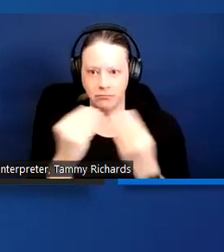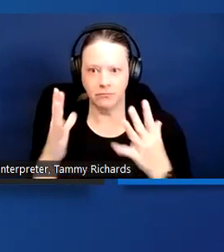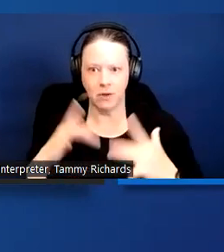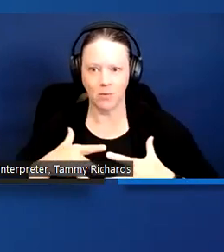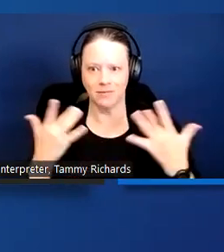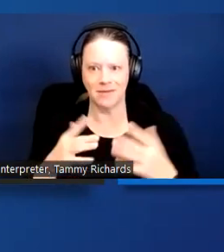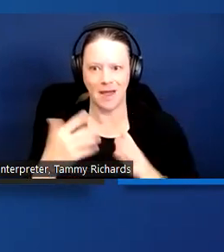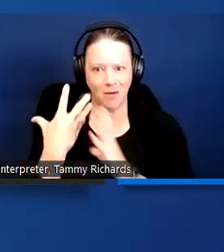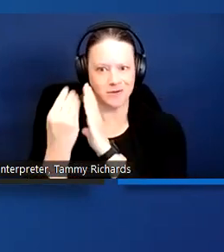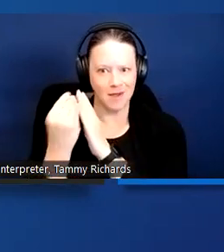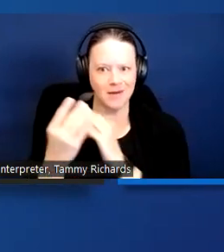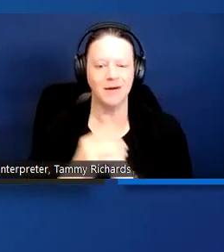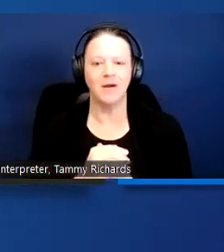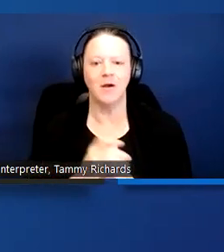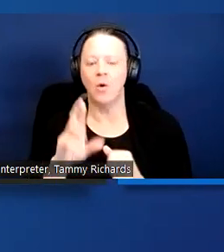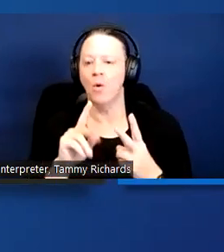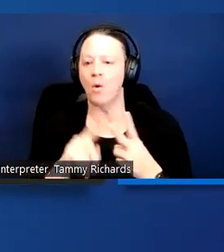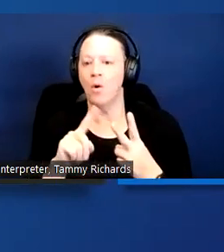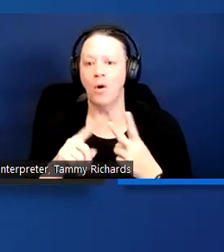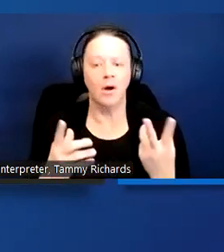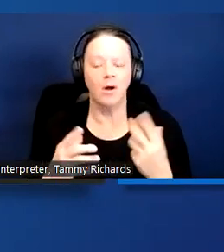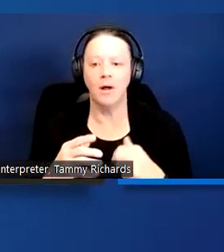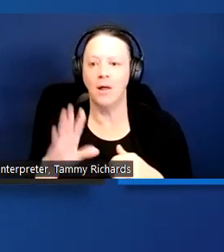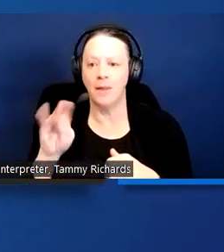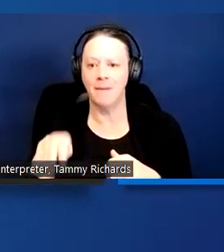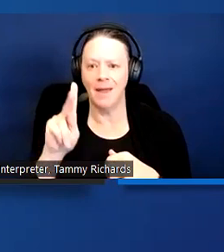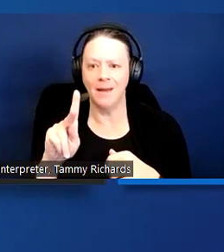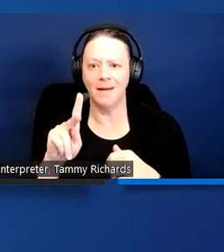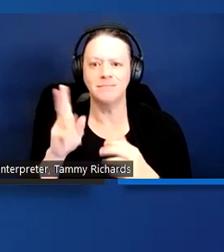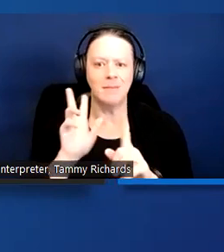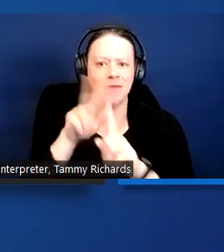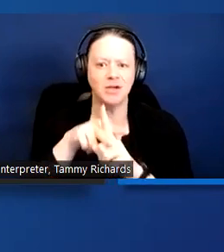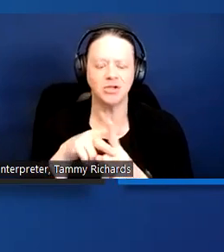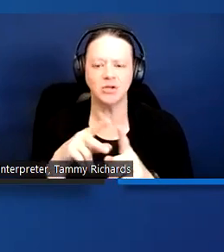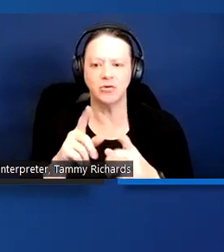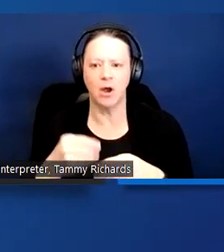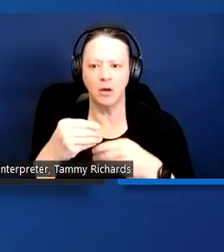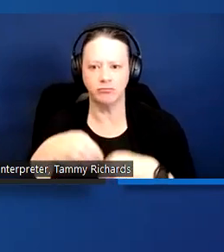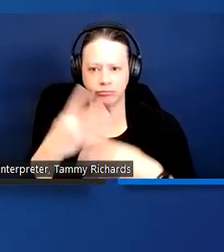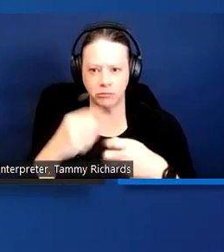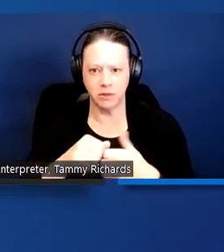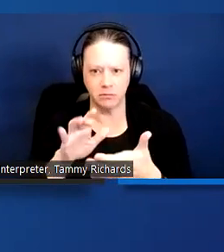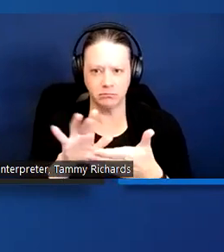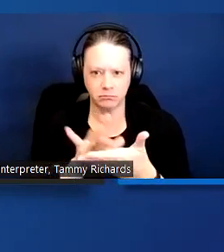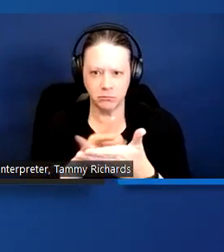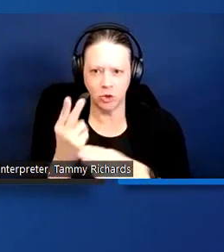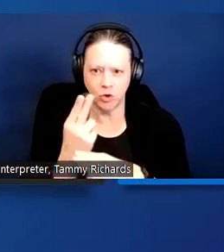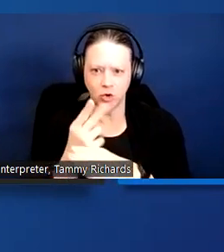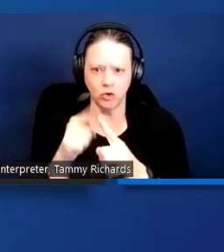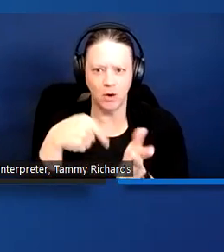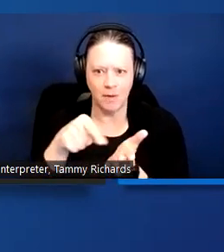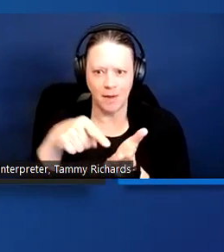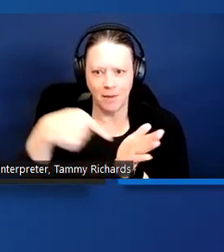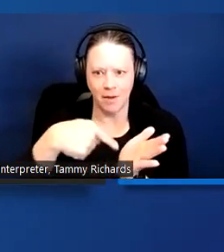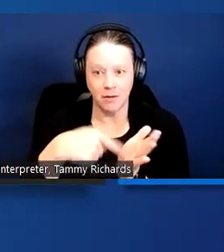it's the bank application you're going in to pay your bills. Those kind of programs that are still based in